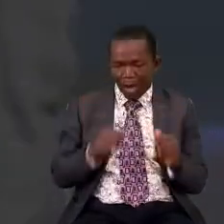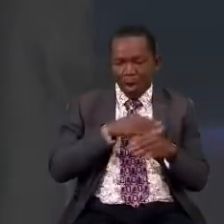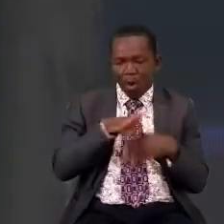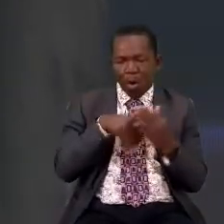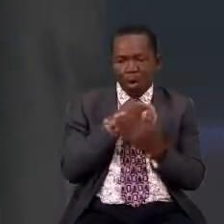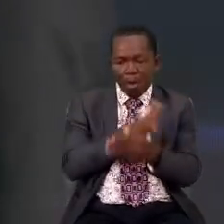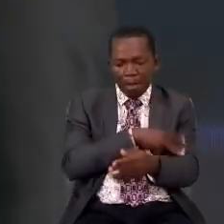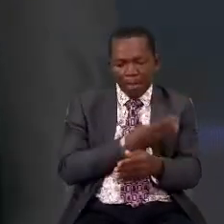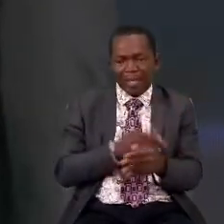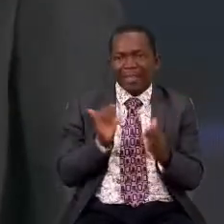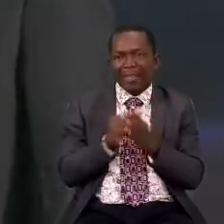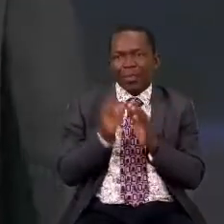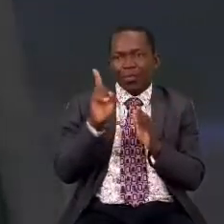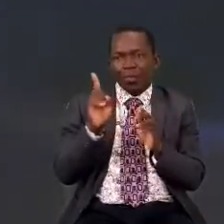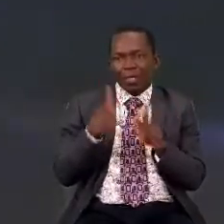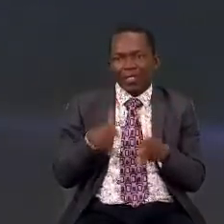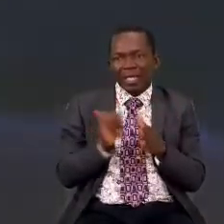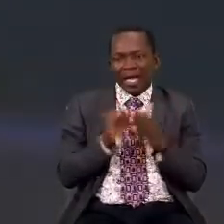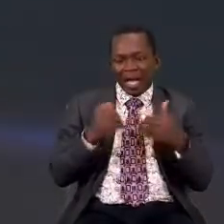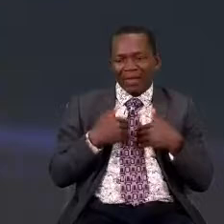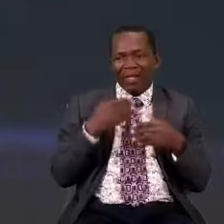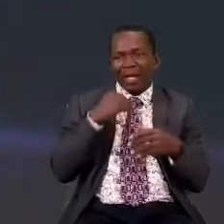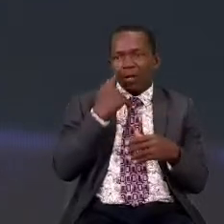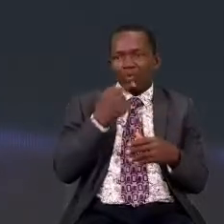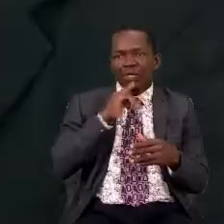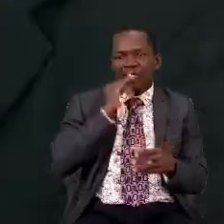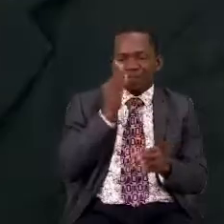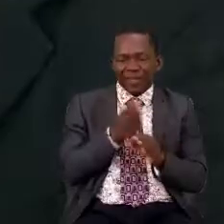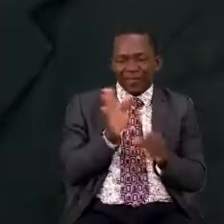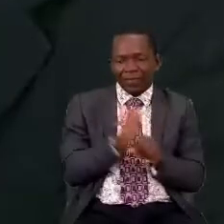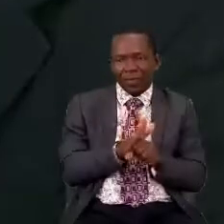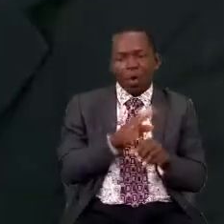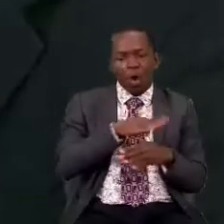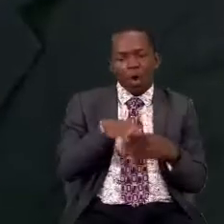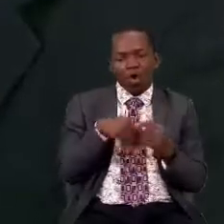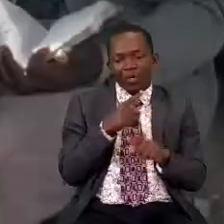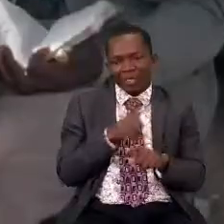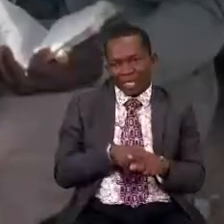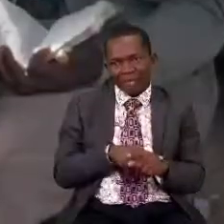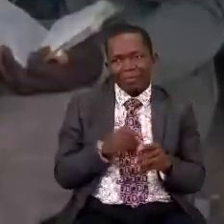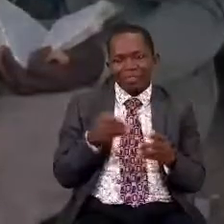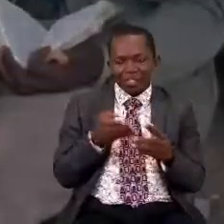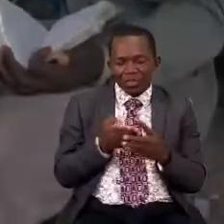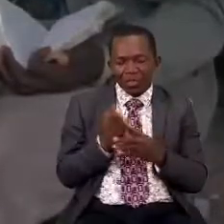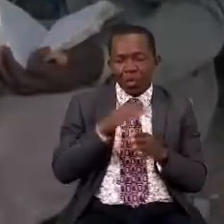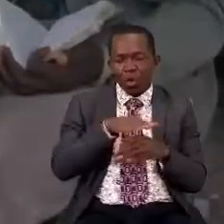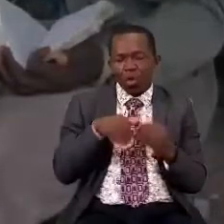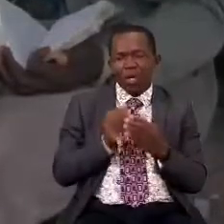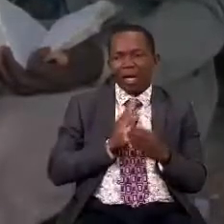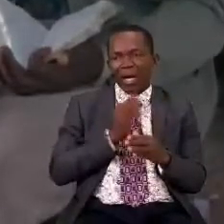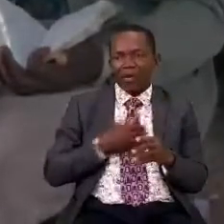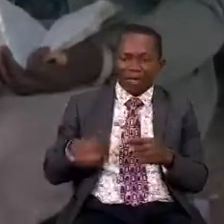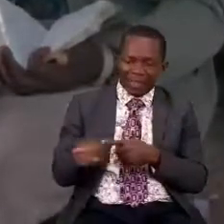one that gave the promise. He will do what he has said in your life, in your